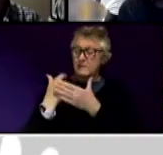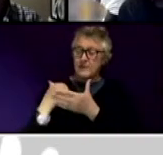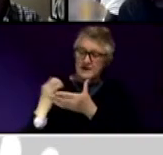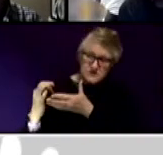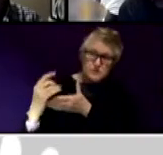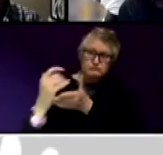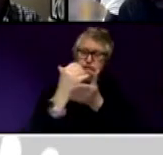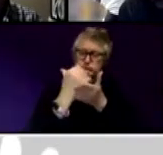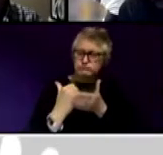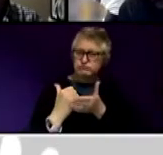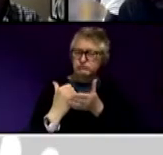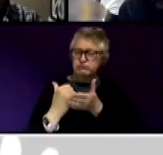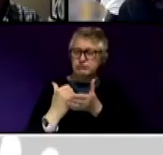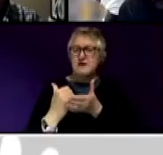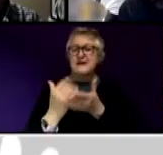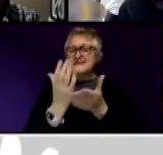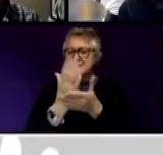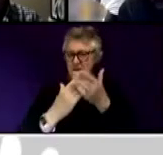state